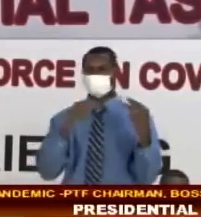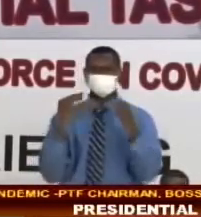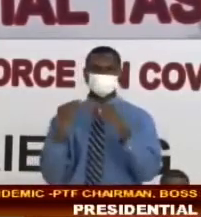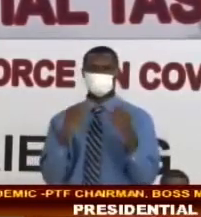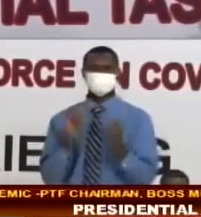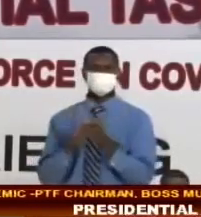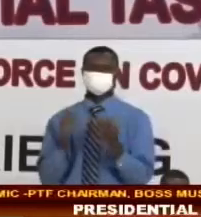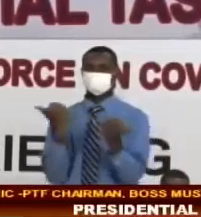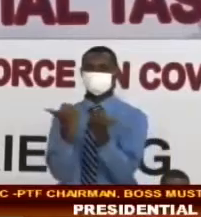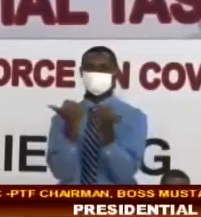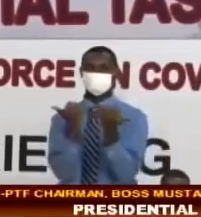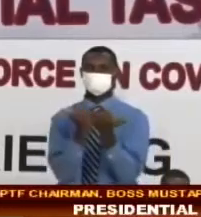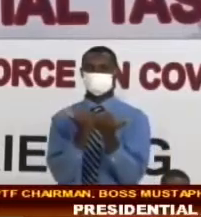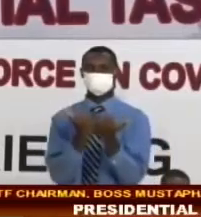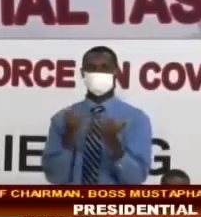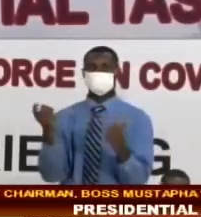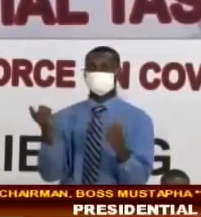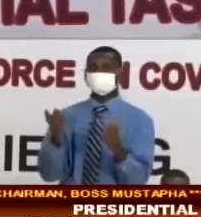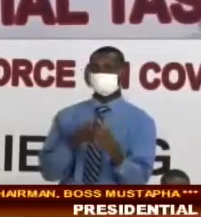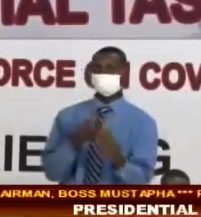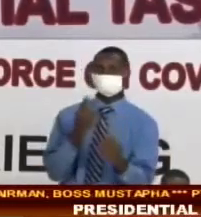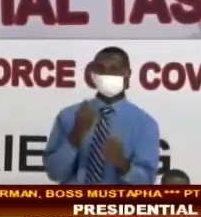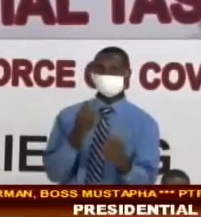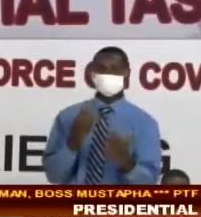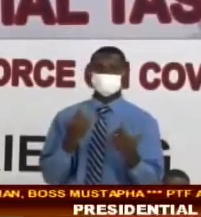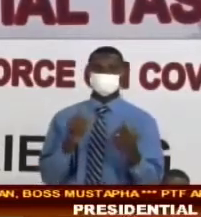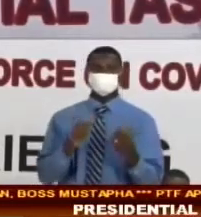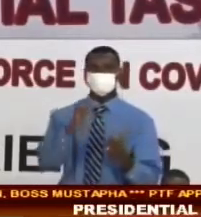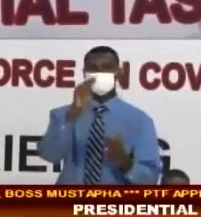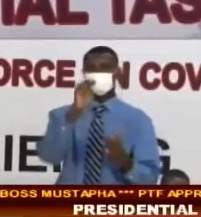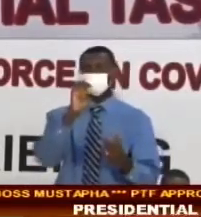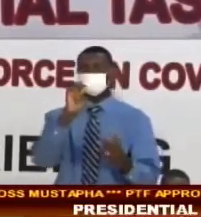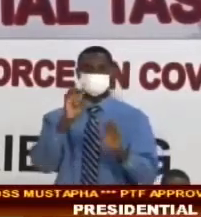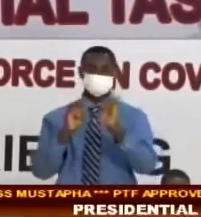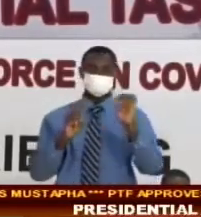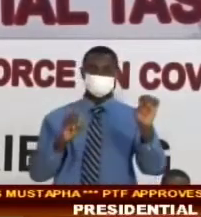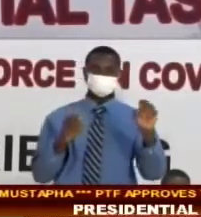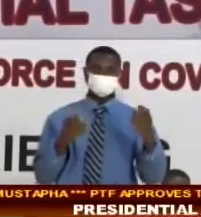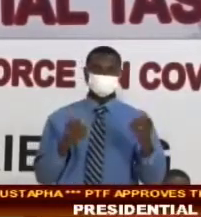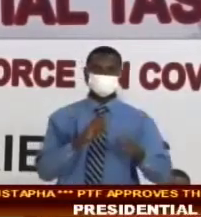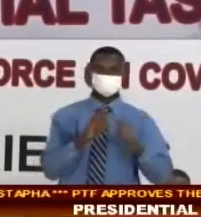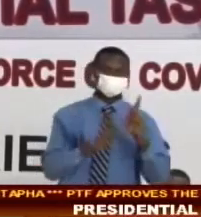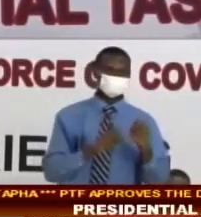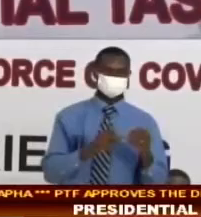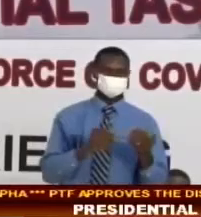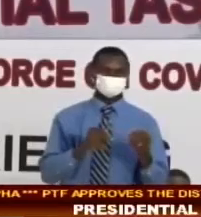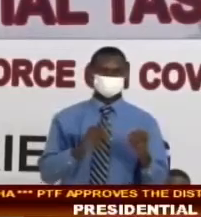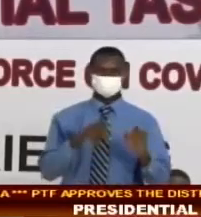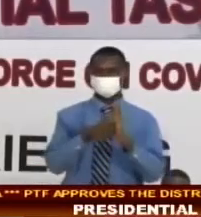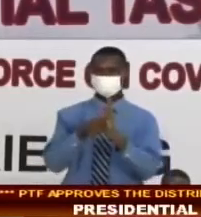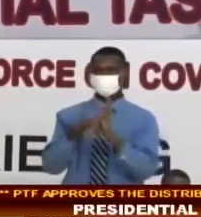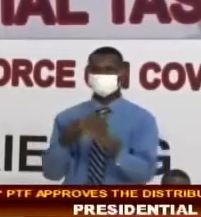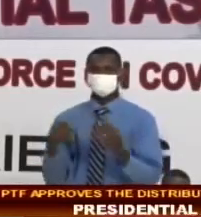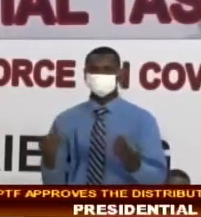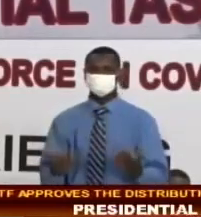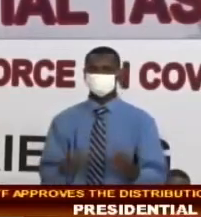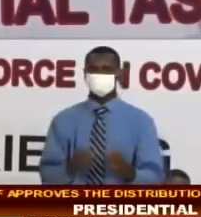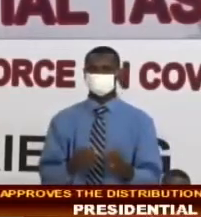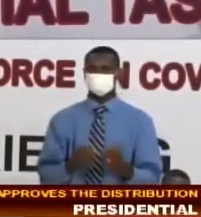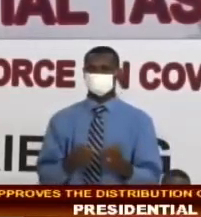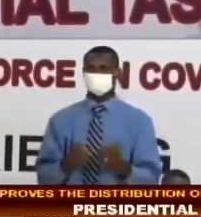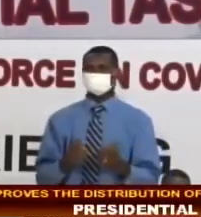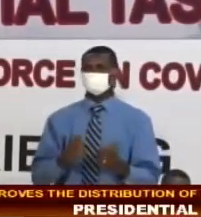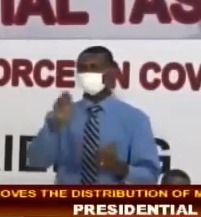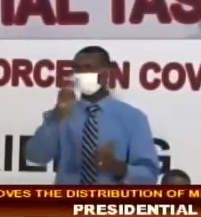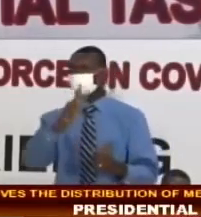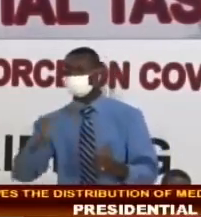First was the issue of insurgency in the northeast, banditry in the northwest, all forms